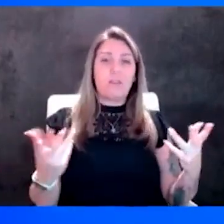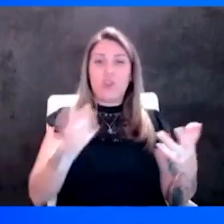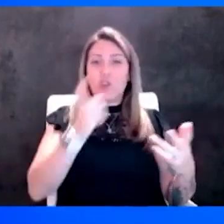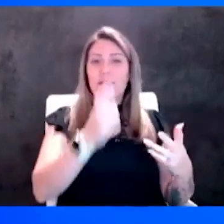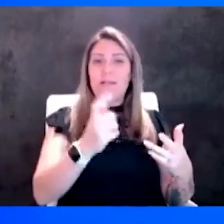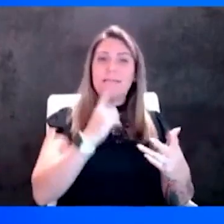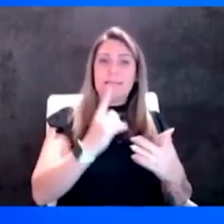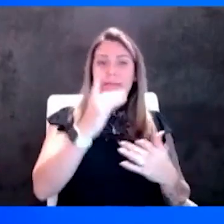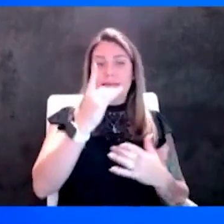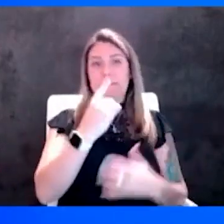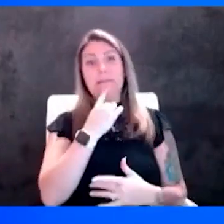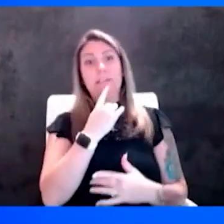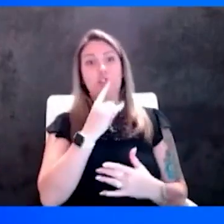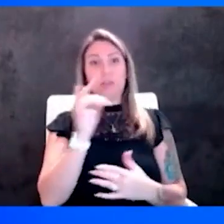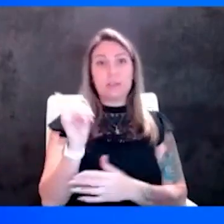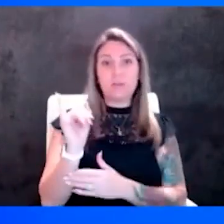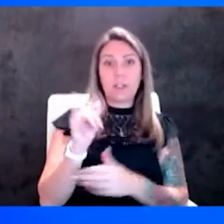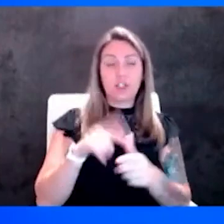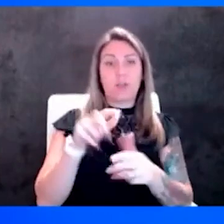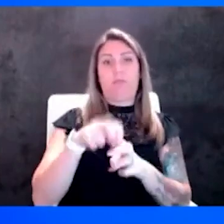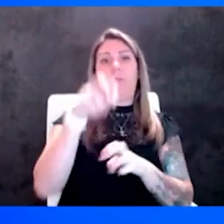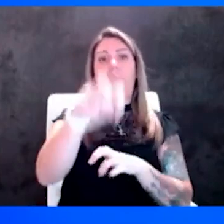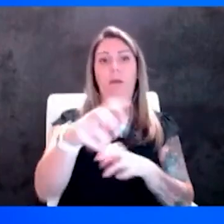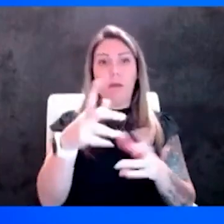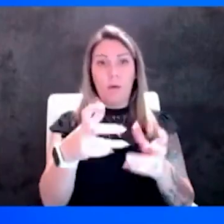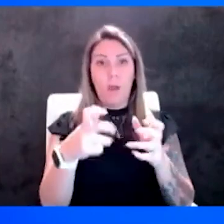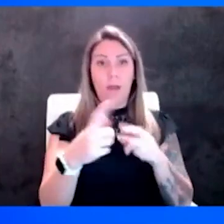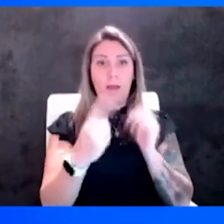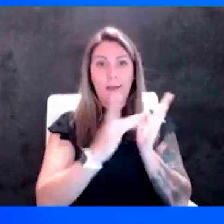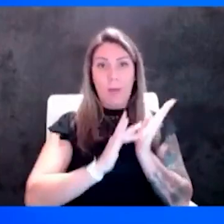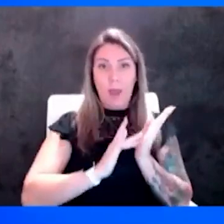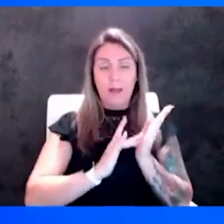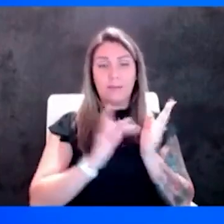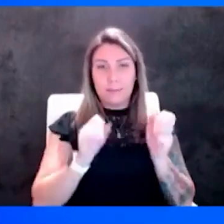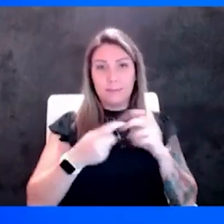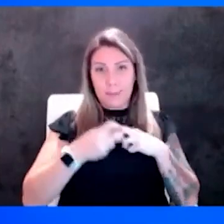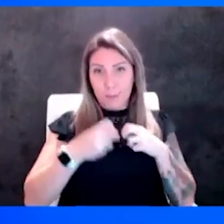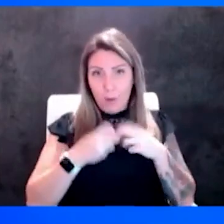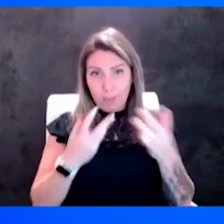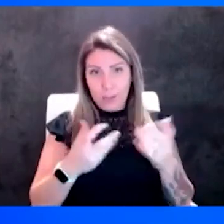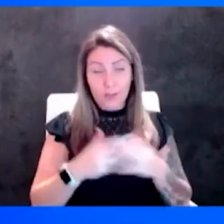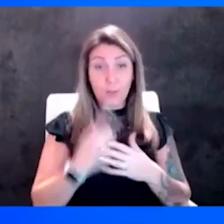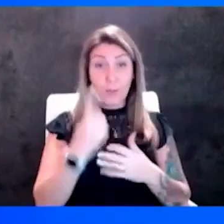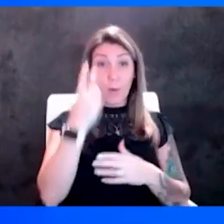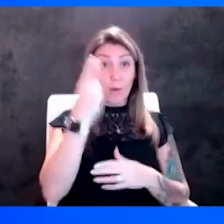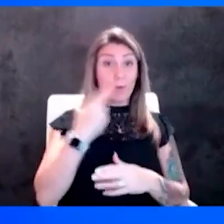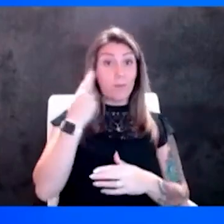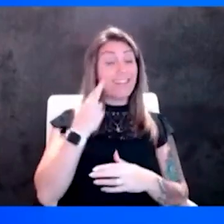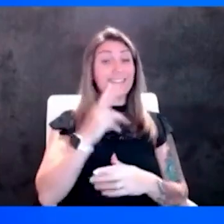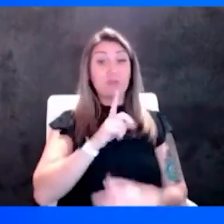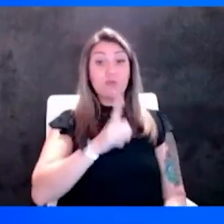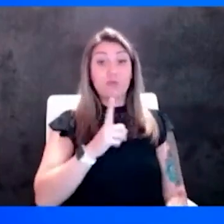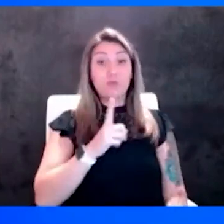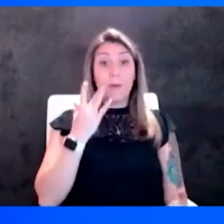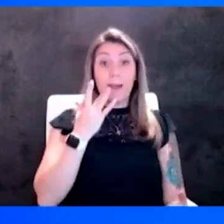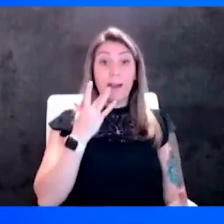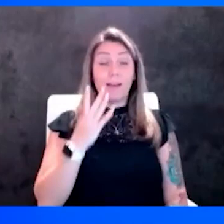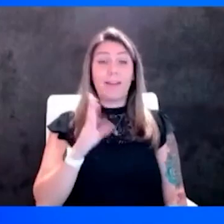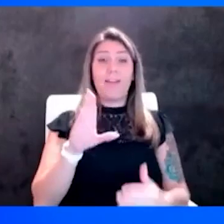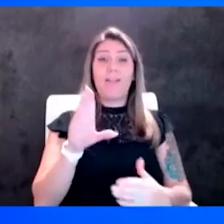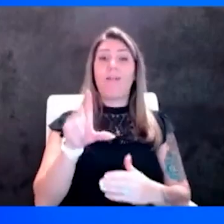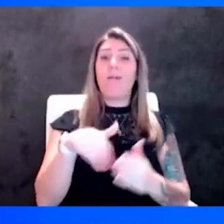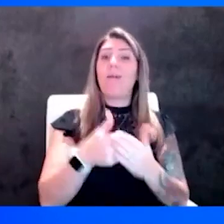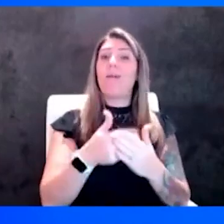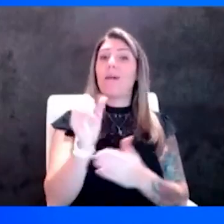that decision to jump to antibiotics can be problematic. One of the reasons that's true is all the other vaccines that are